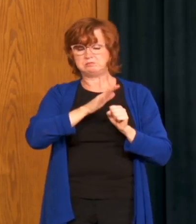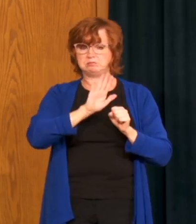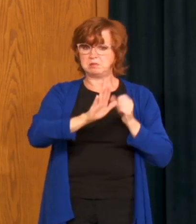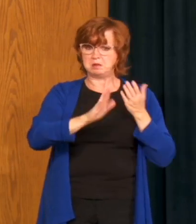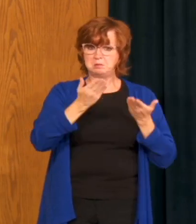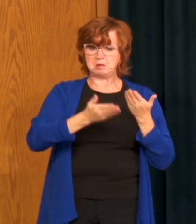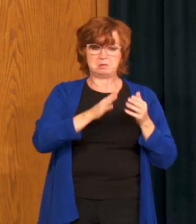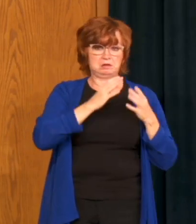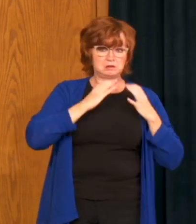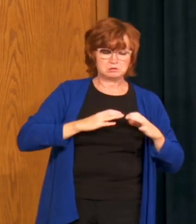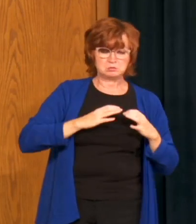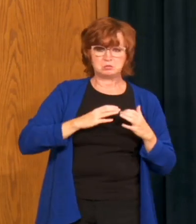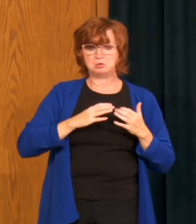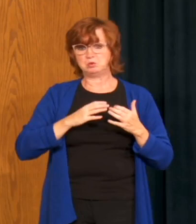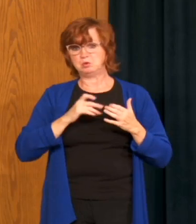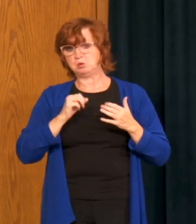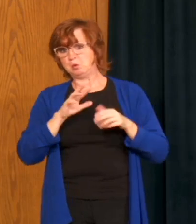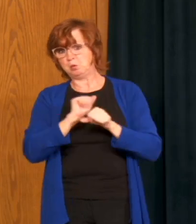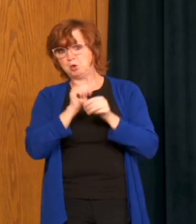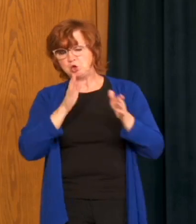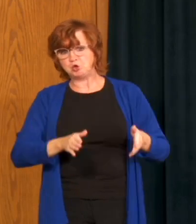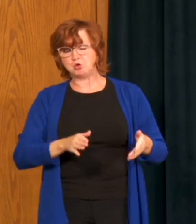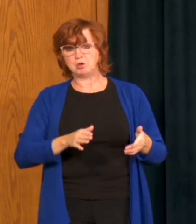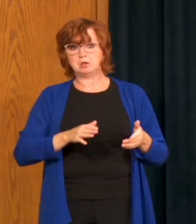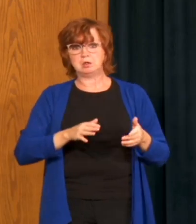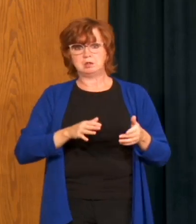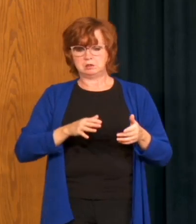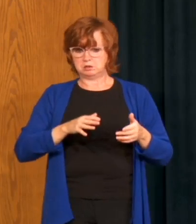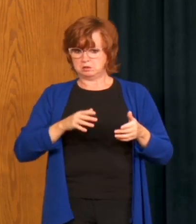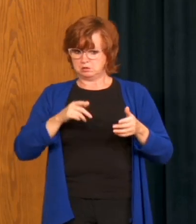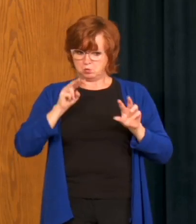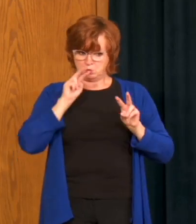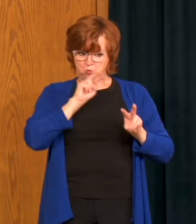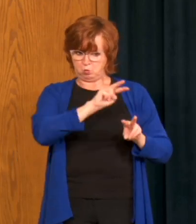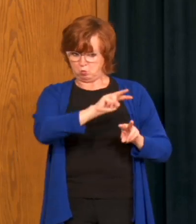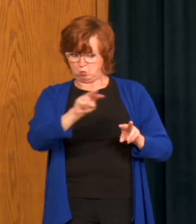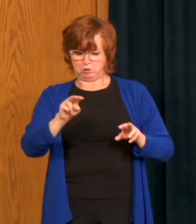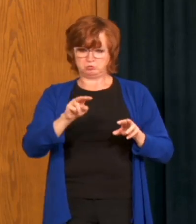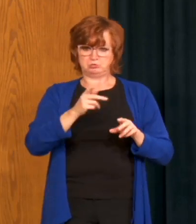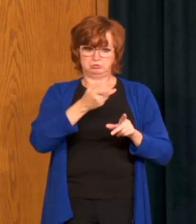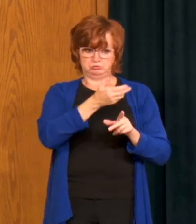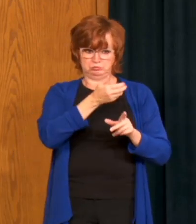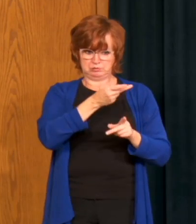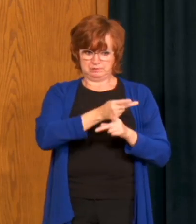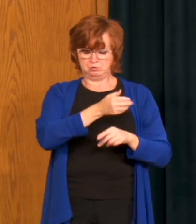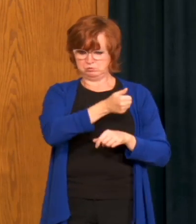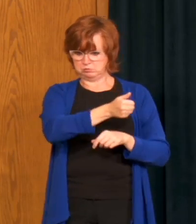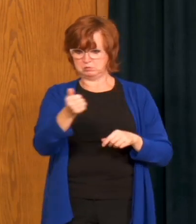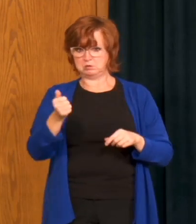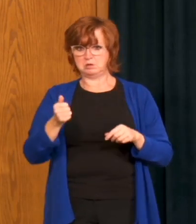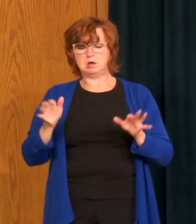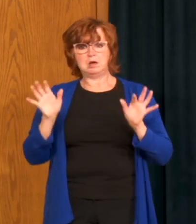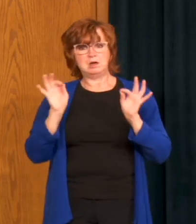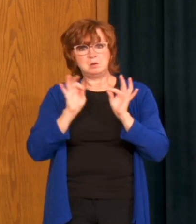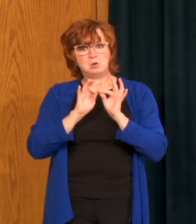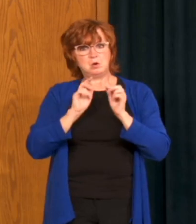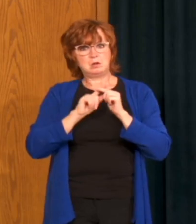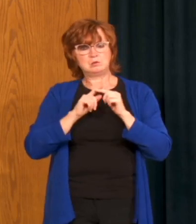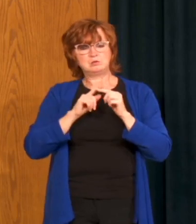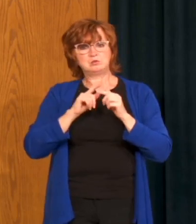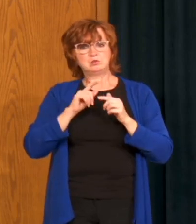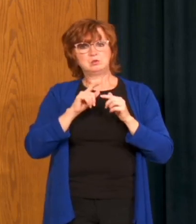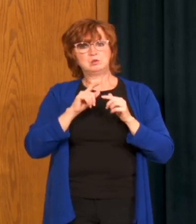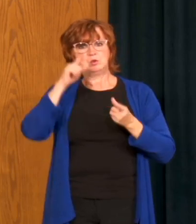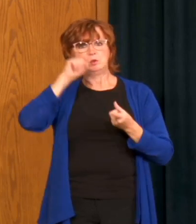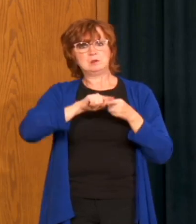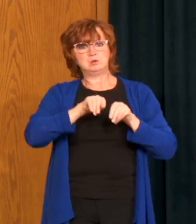who are contacts isolate, and that's the only way you can get ahead of the outbreak in a timely way and get